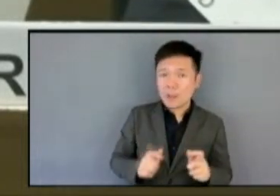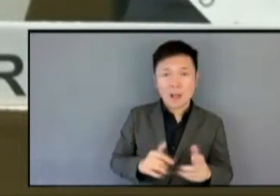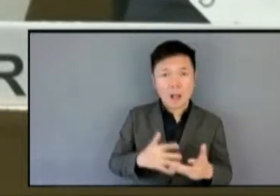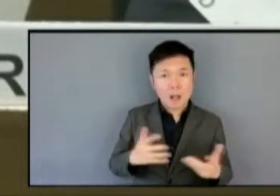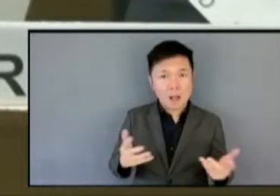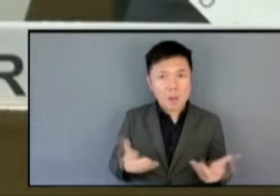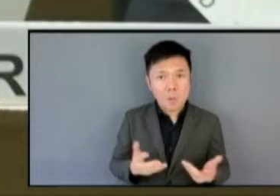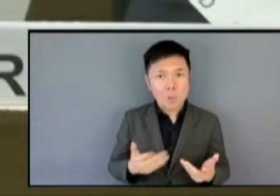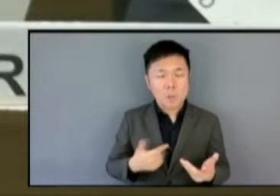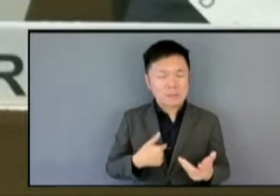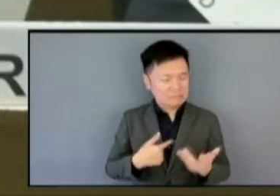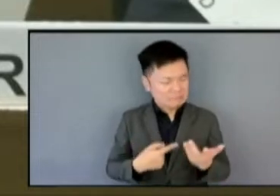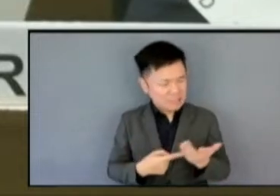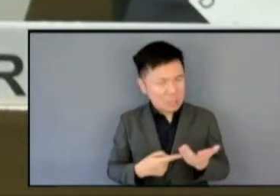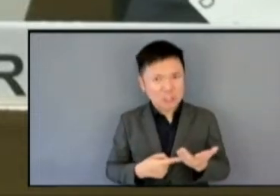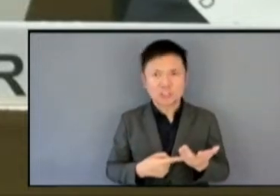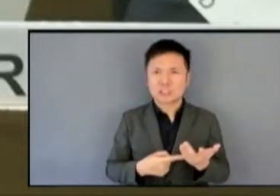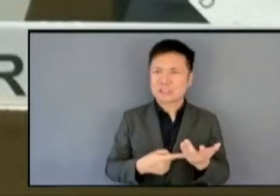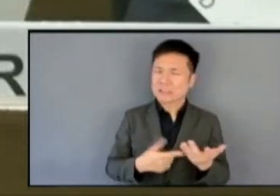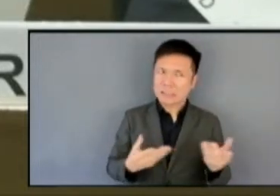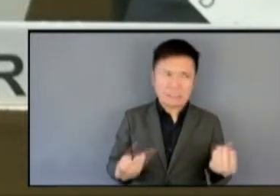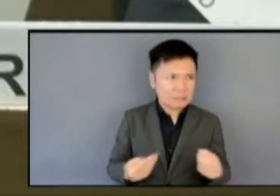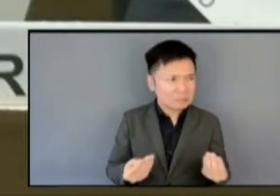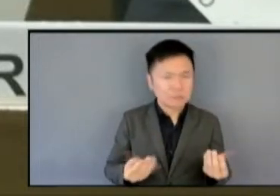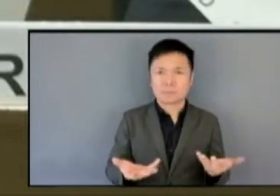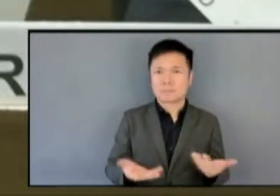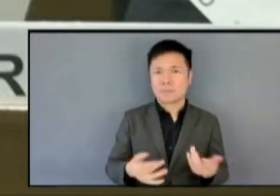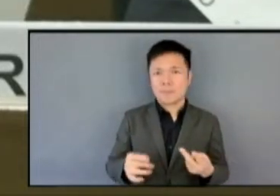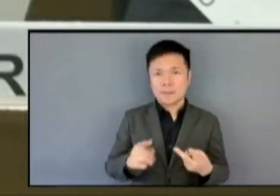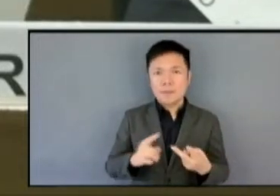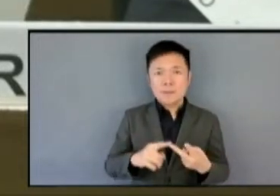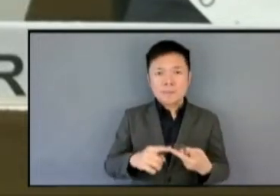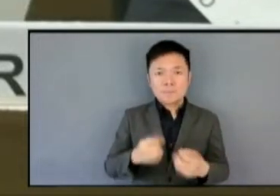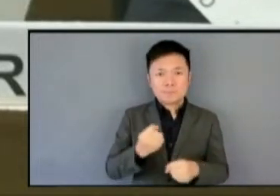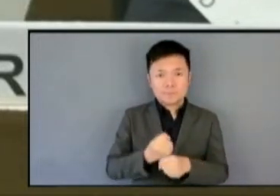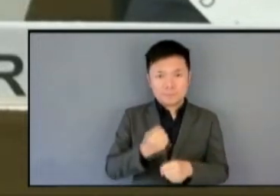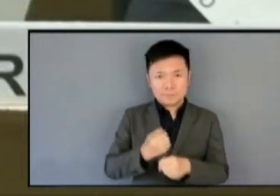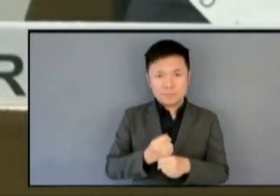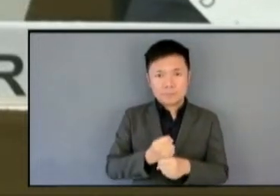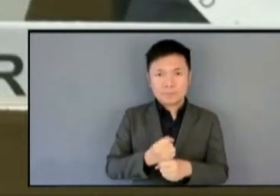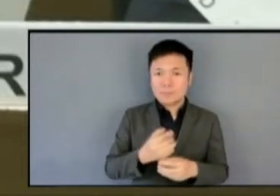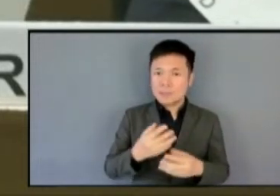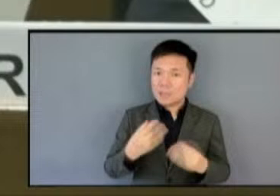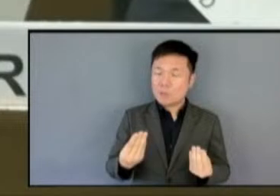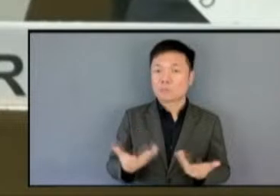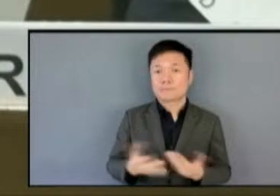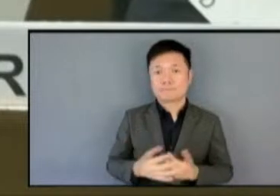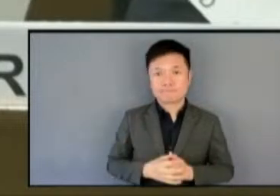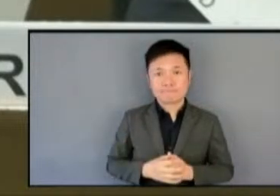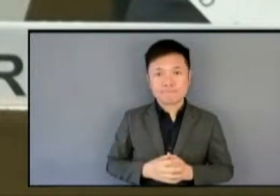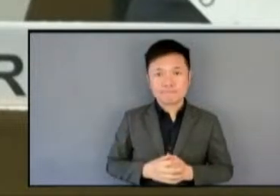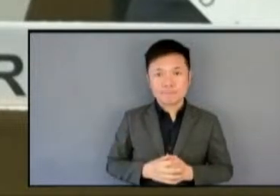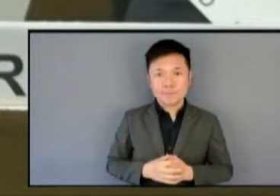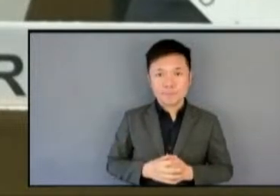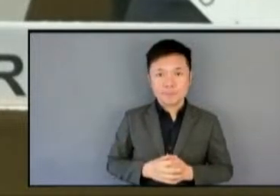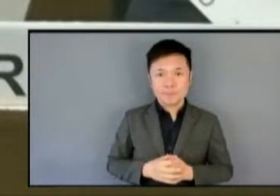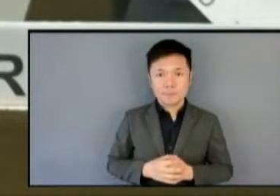technology-based employments. Earnings escalated rather than previous generation.